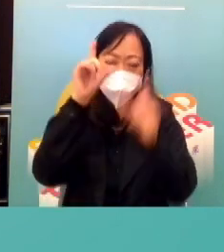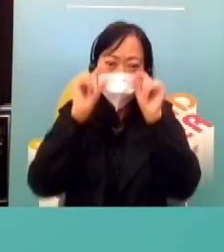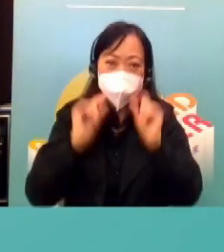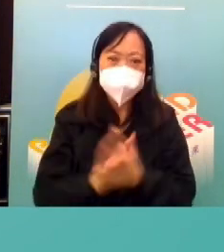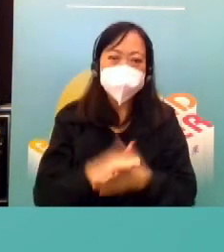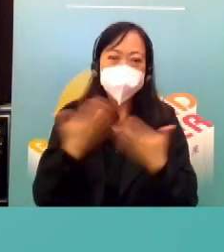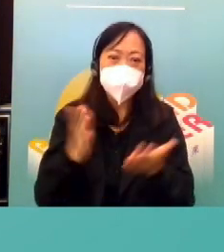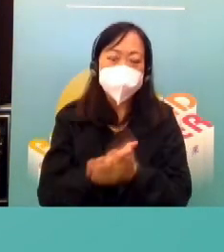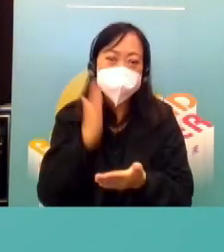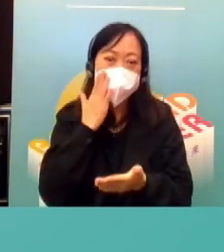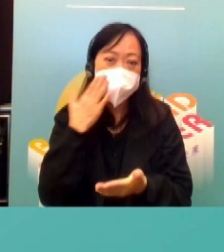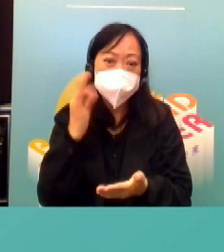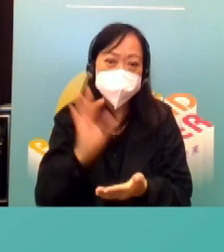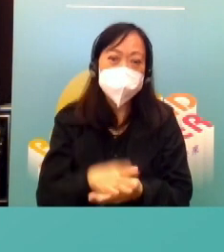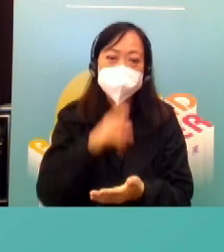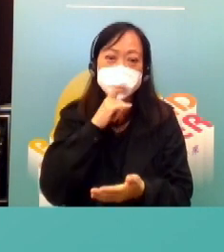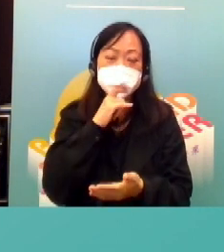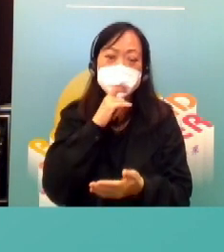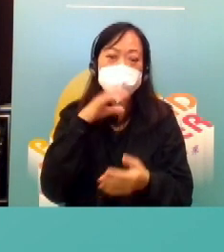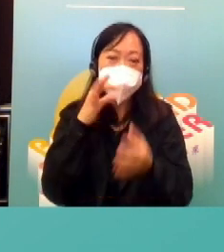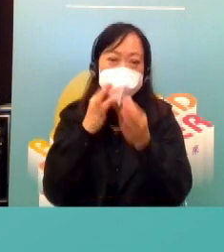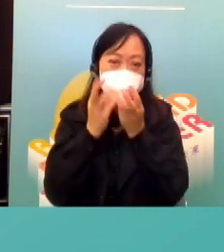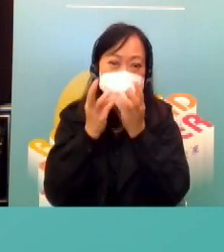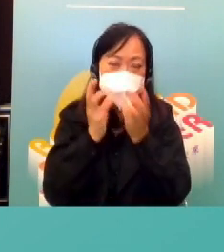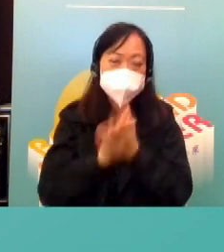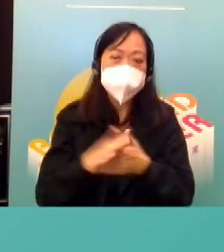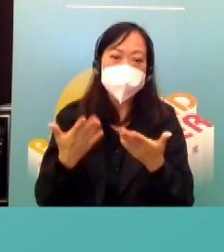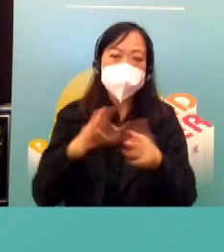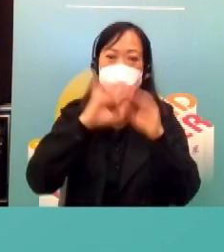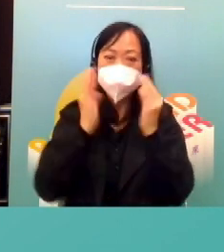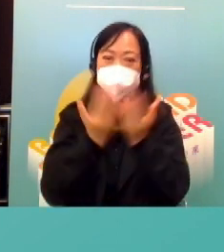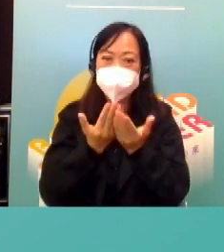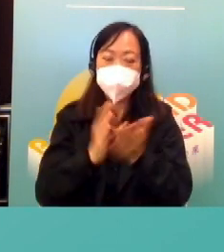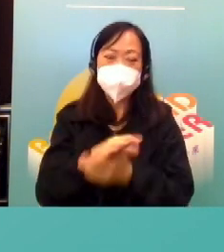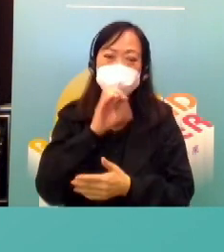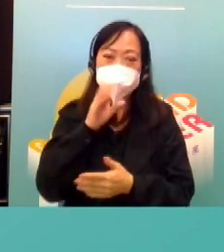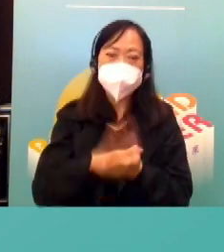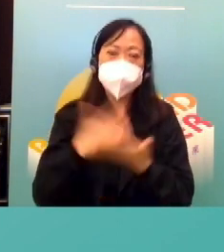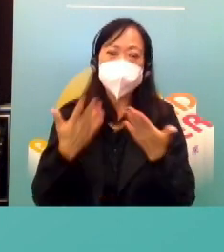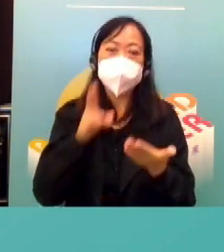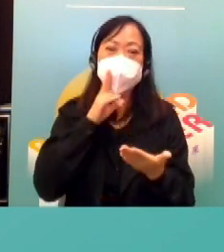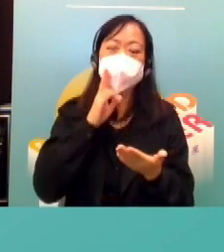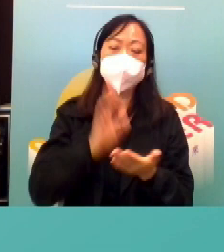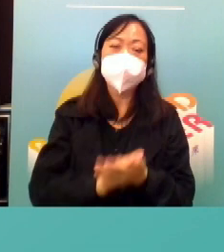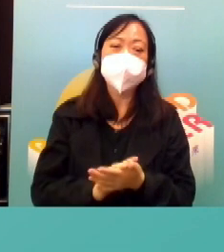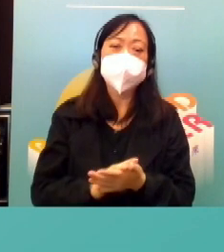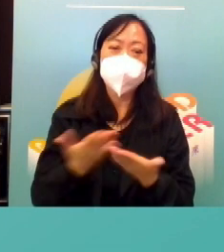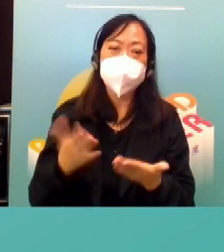To conclude, this is one example where we can get together